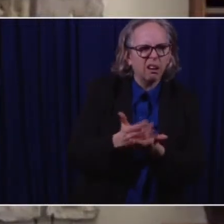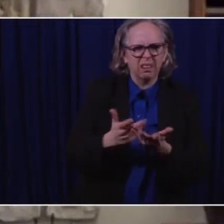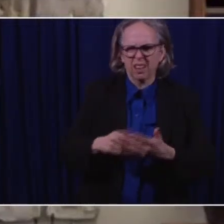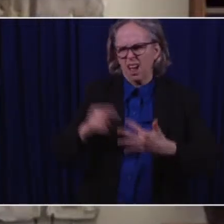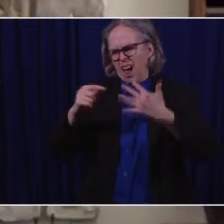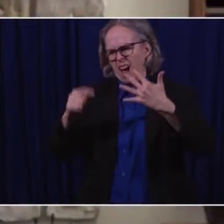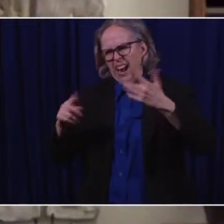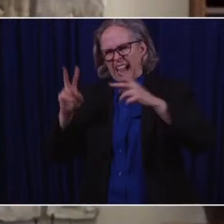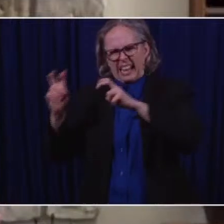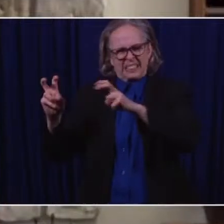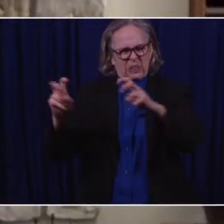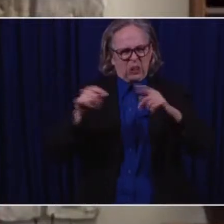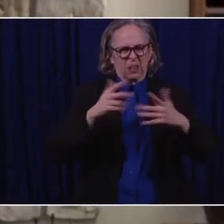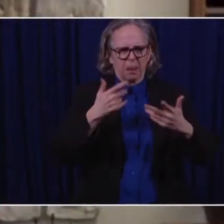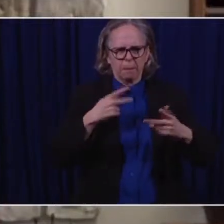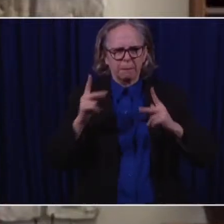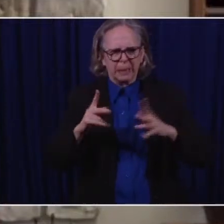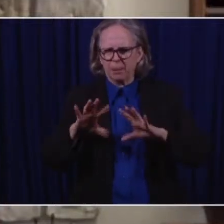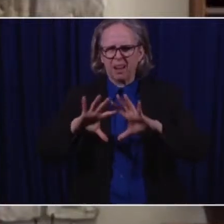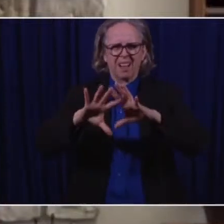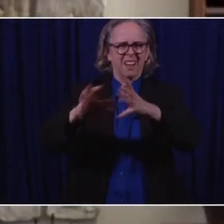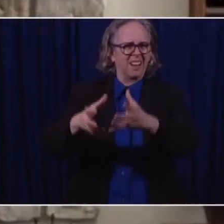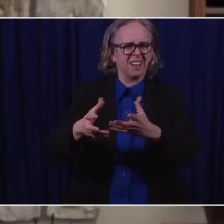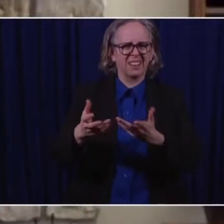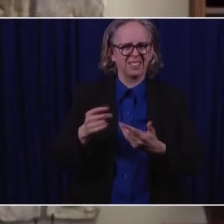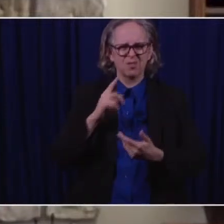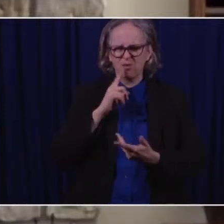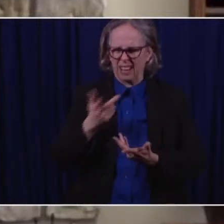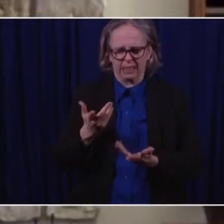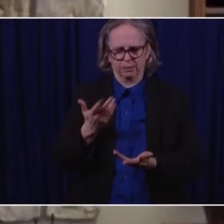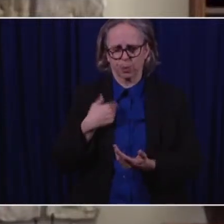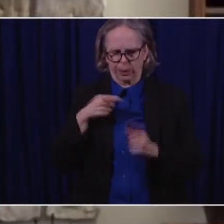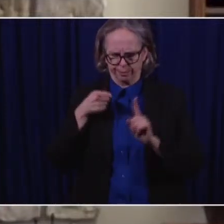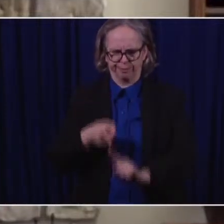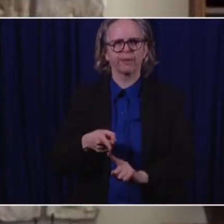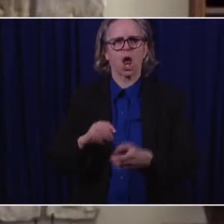far as population, it's based on numbers.